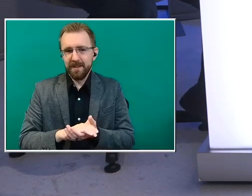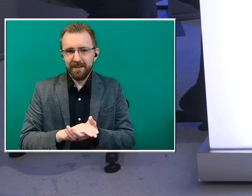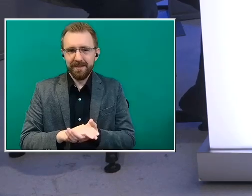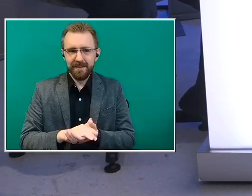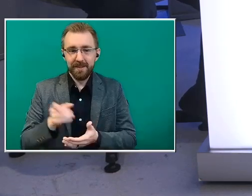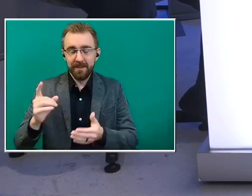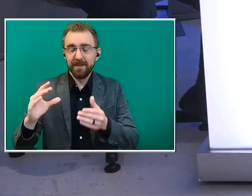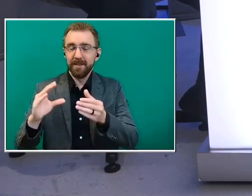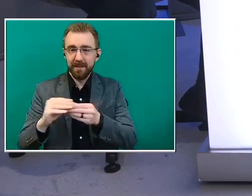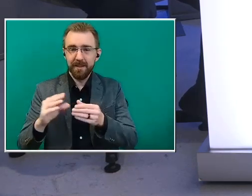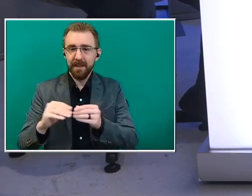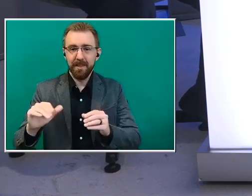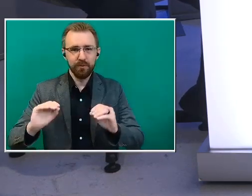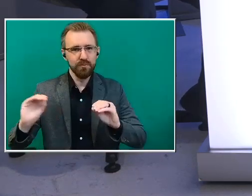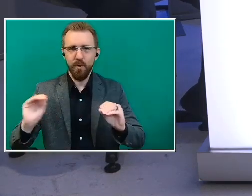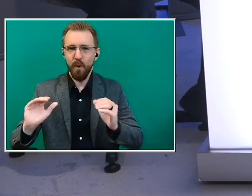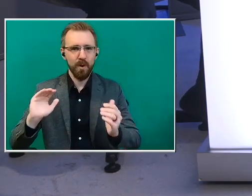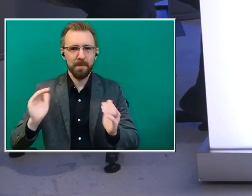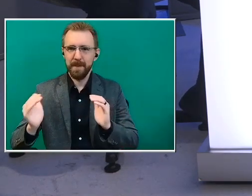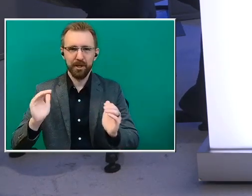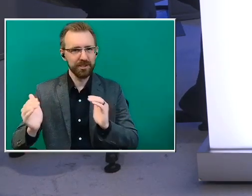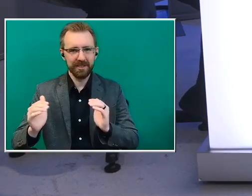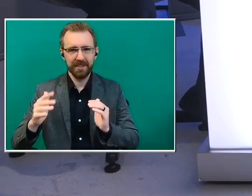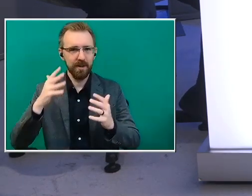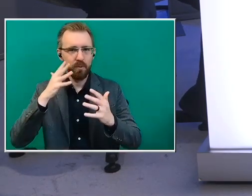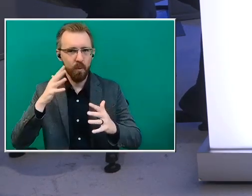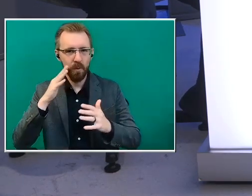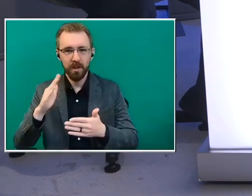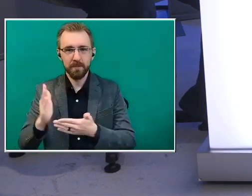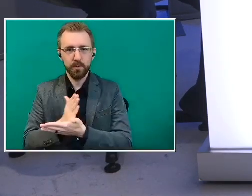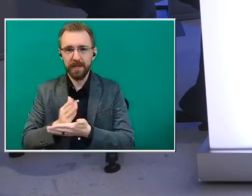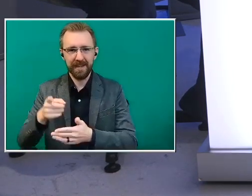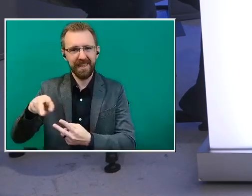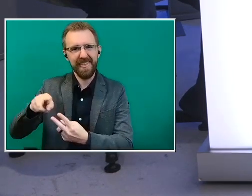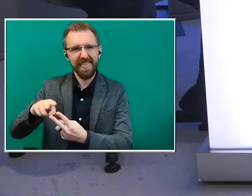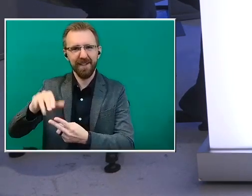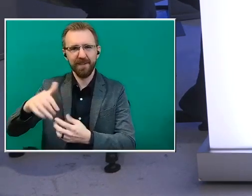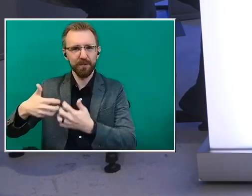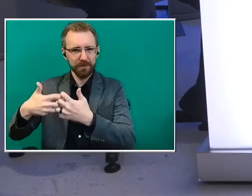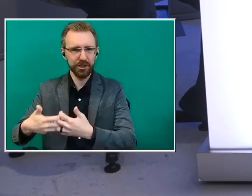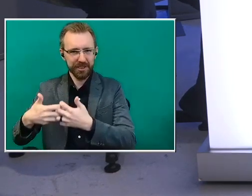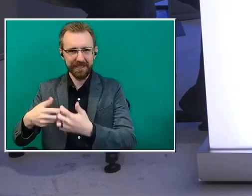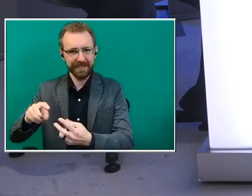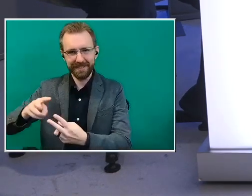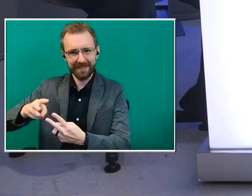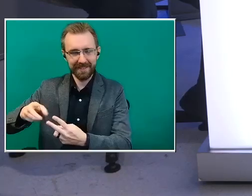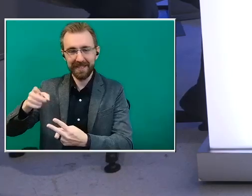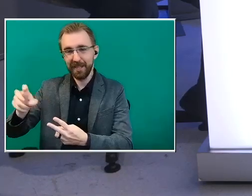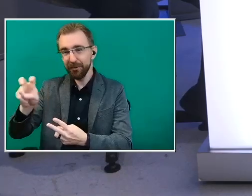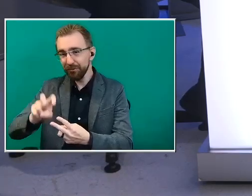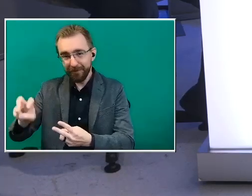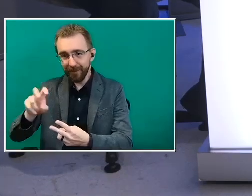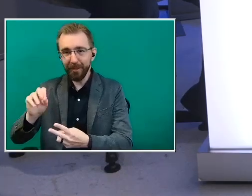no comparison in the amount of noise between either of these machines, that or the little travel booger here, and how loud I